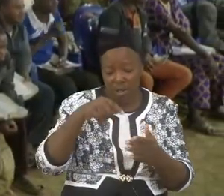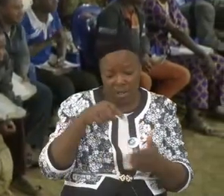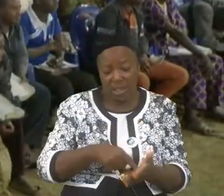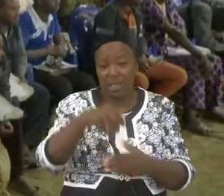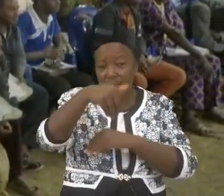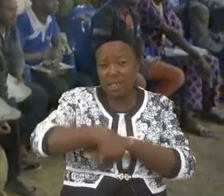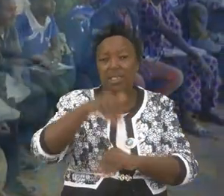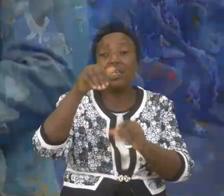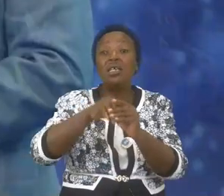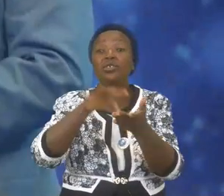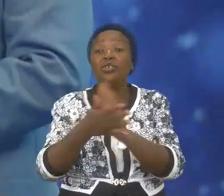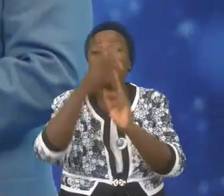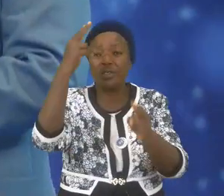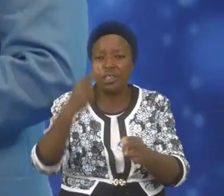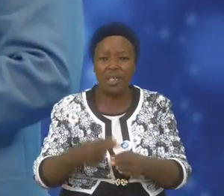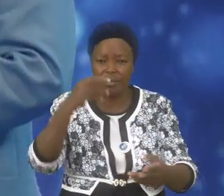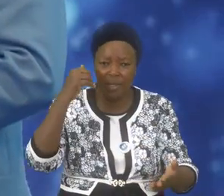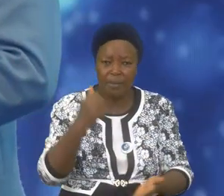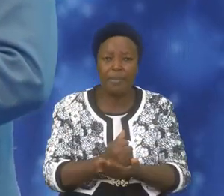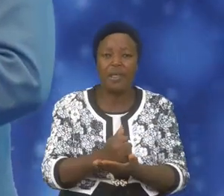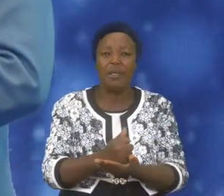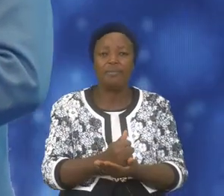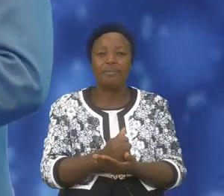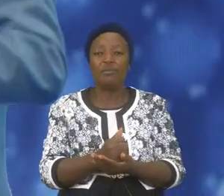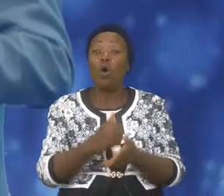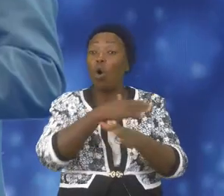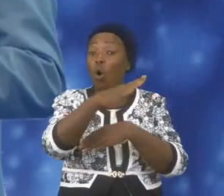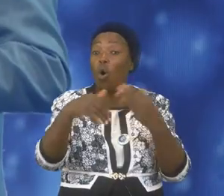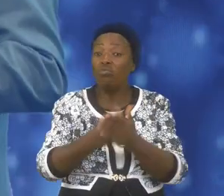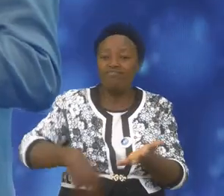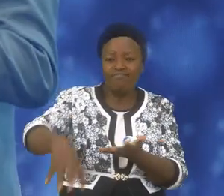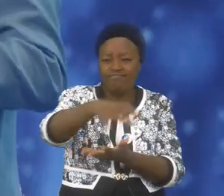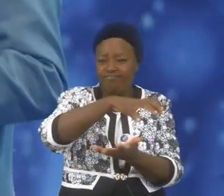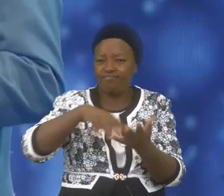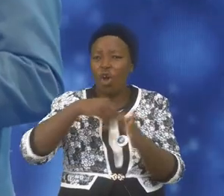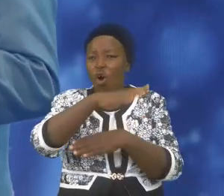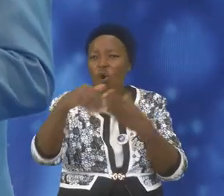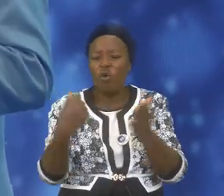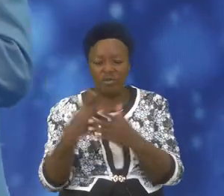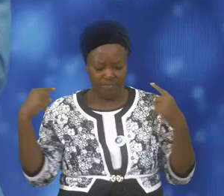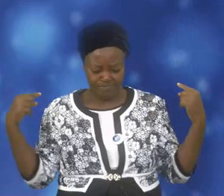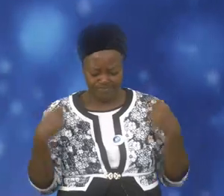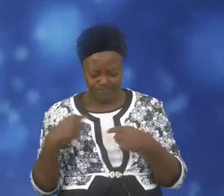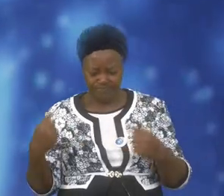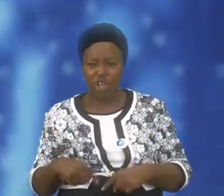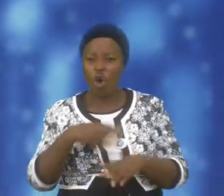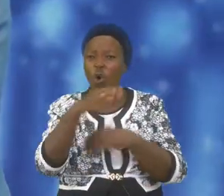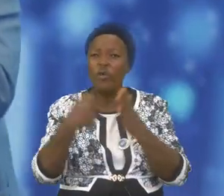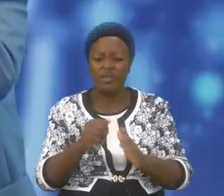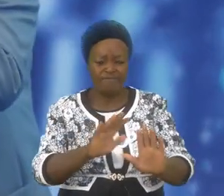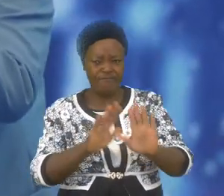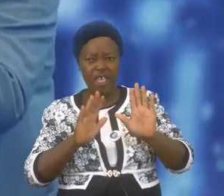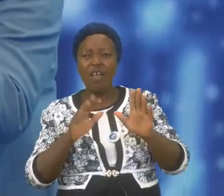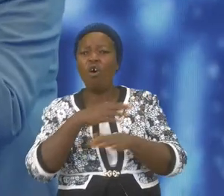the perplexity, all the pain, all the fear, all the impossibility,